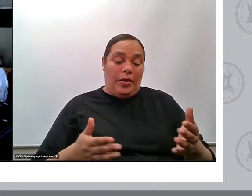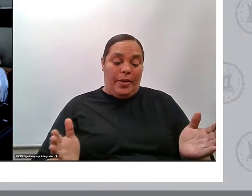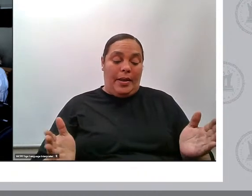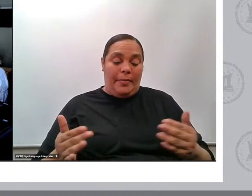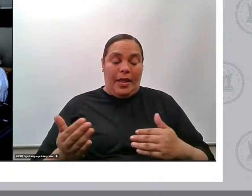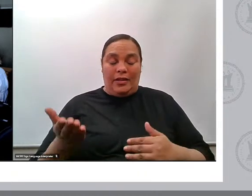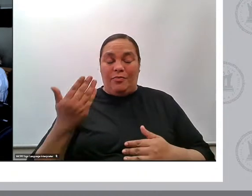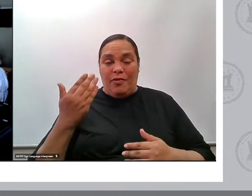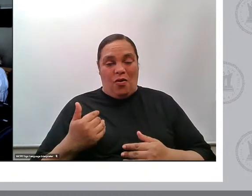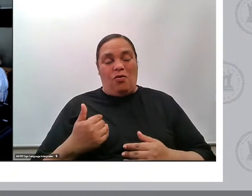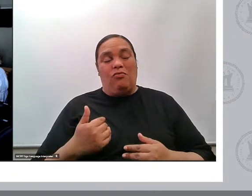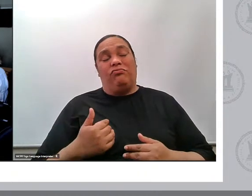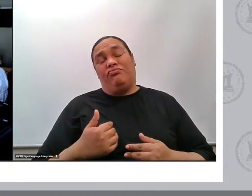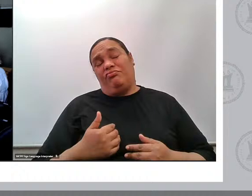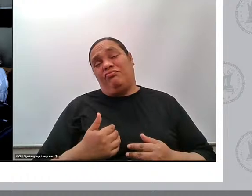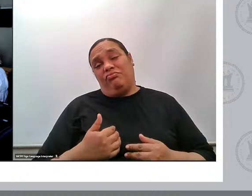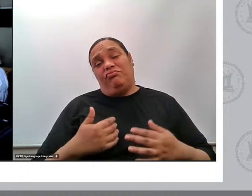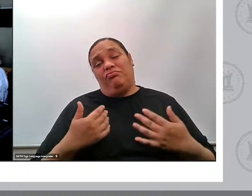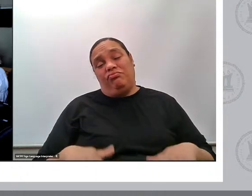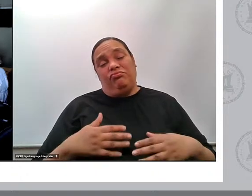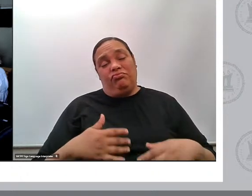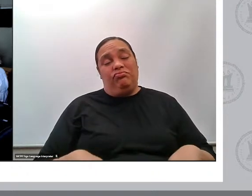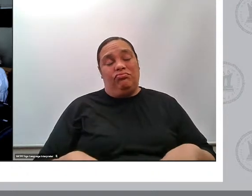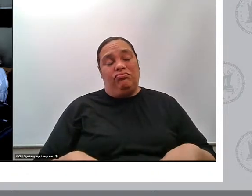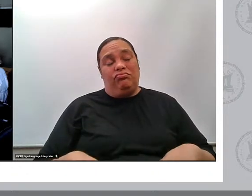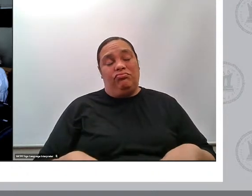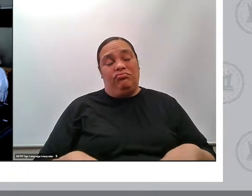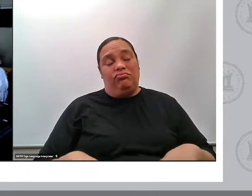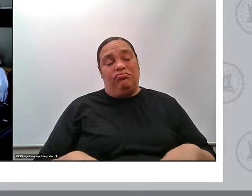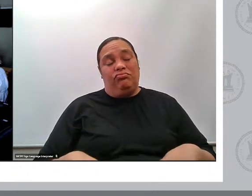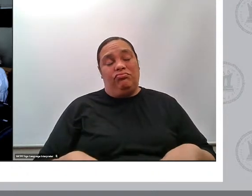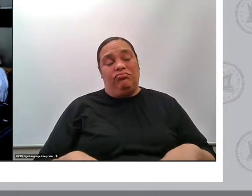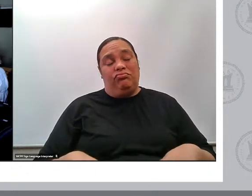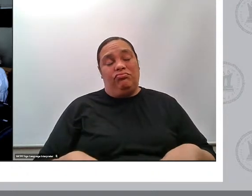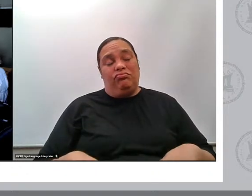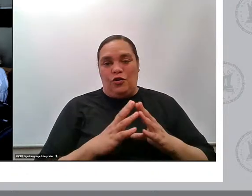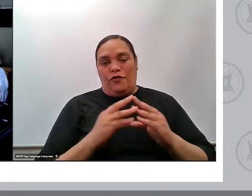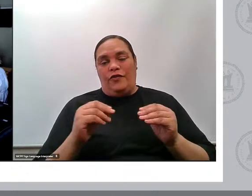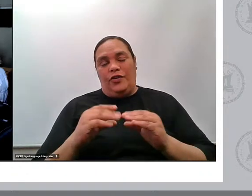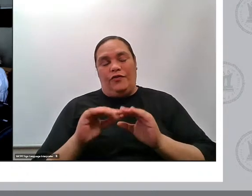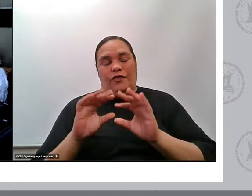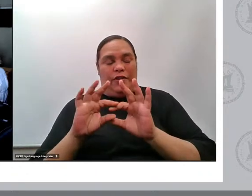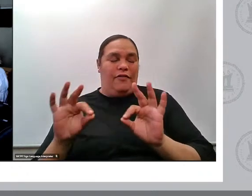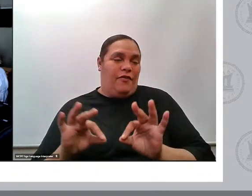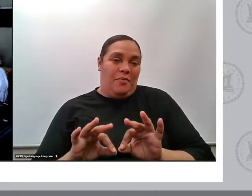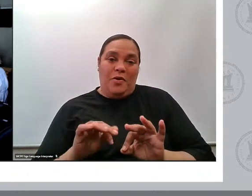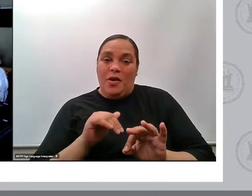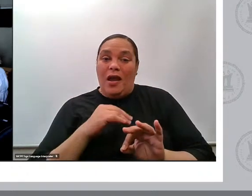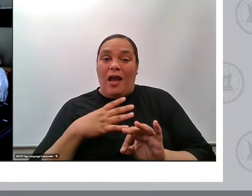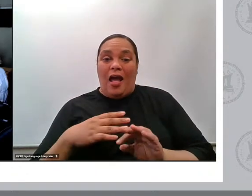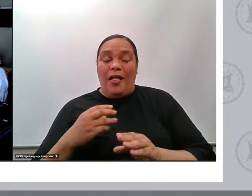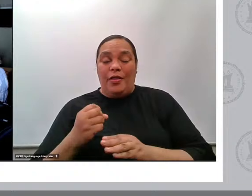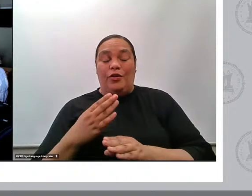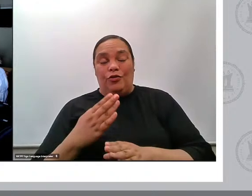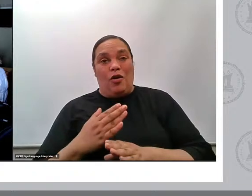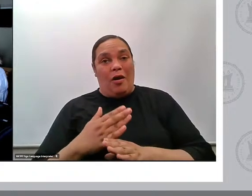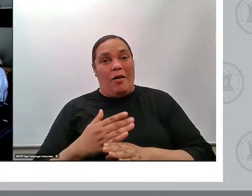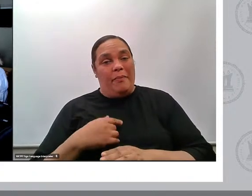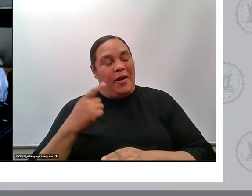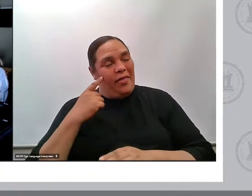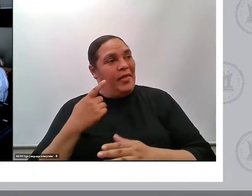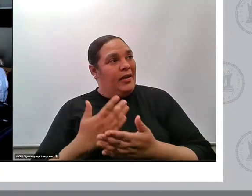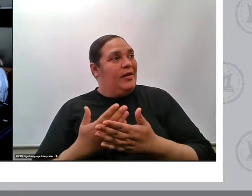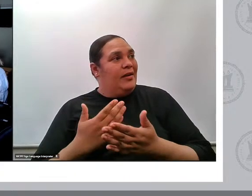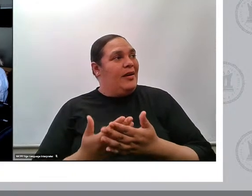past, it is extremely onerous to complete those forms. No other job that I can think